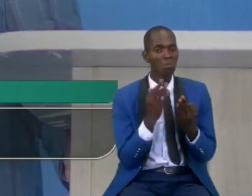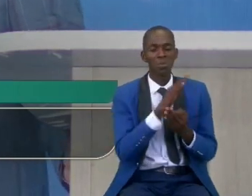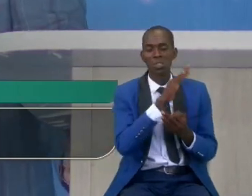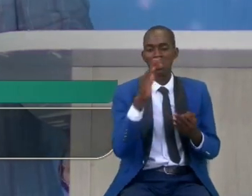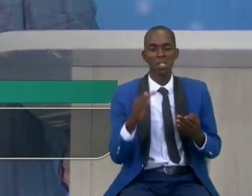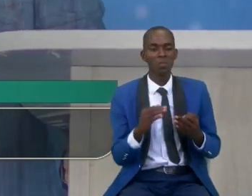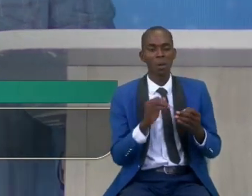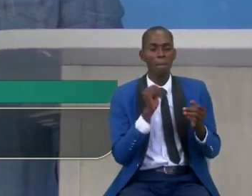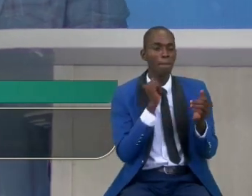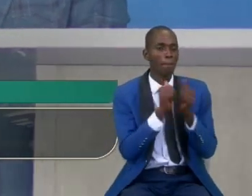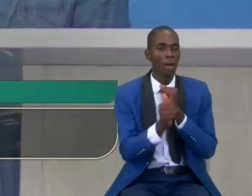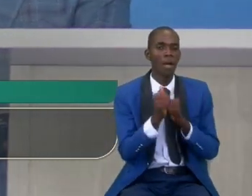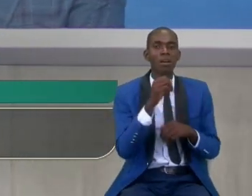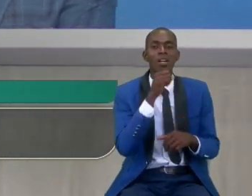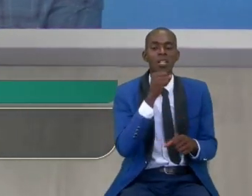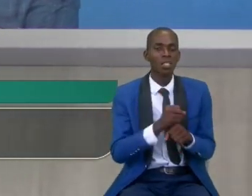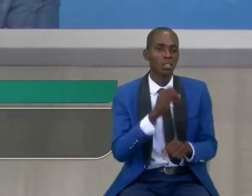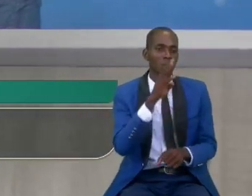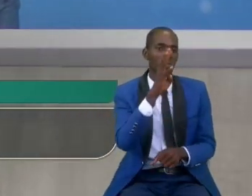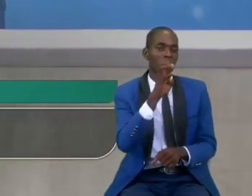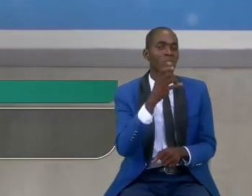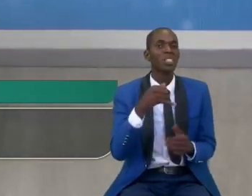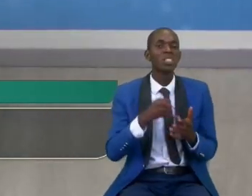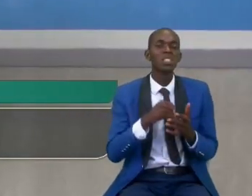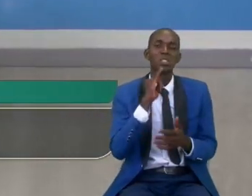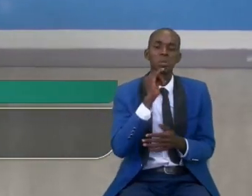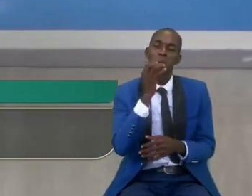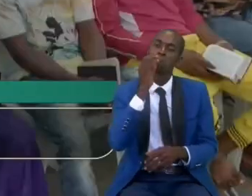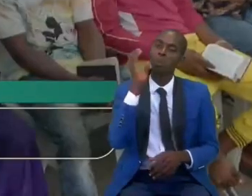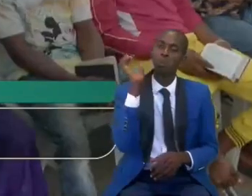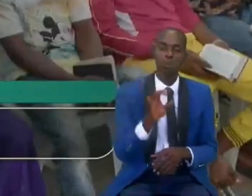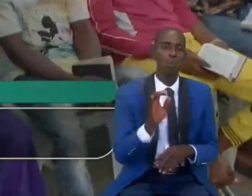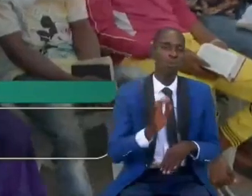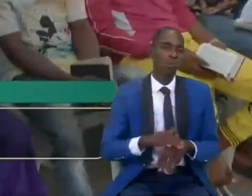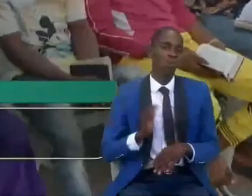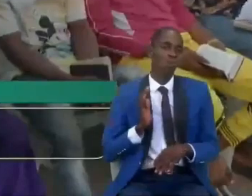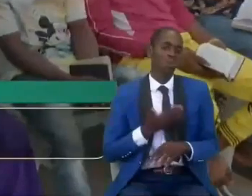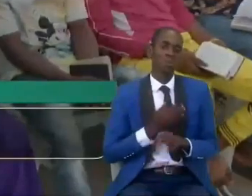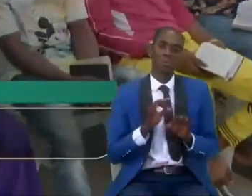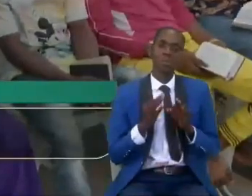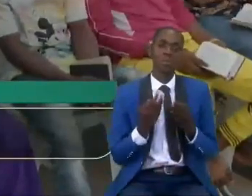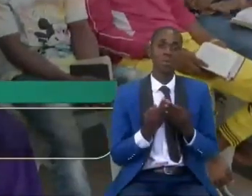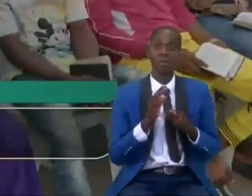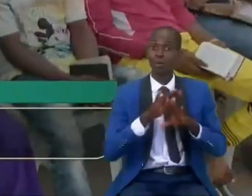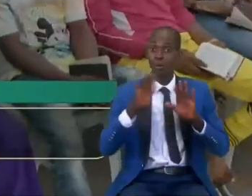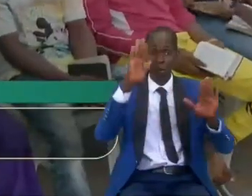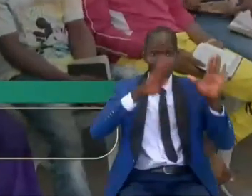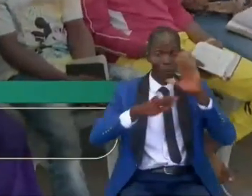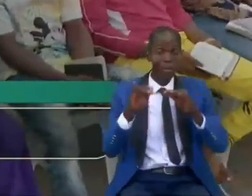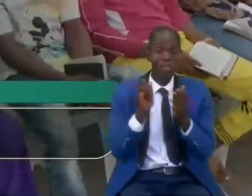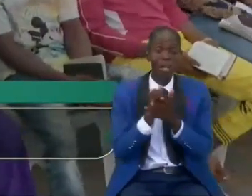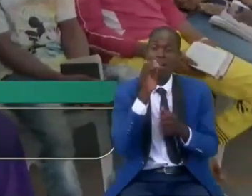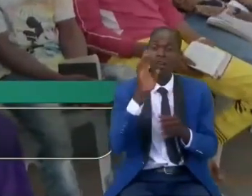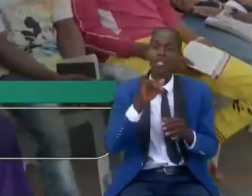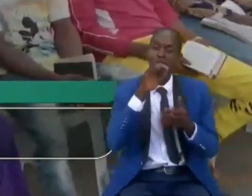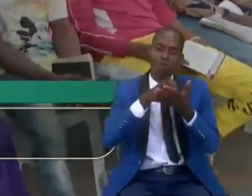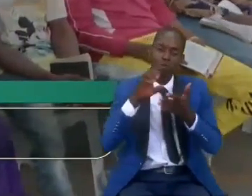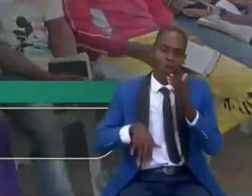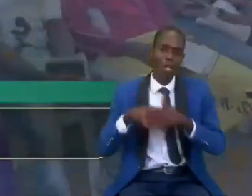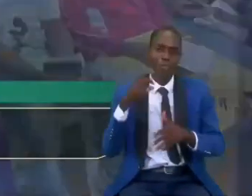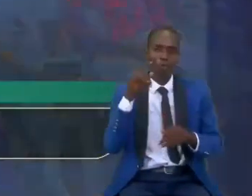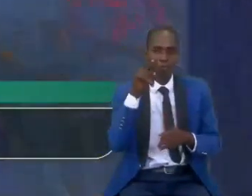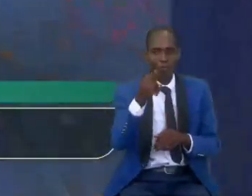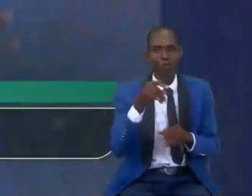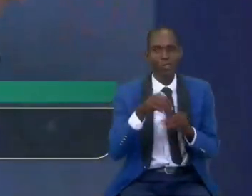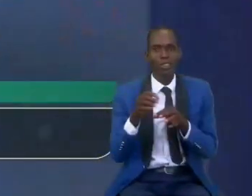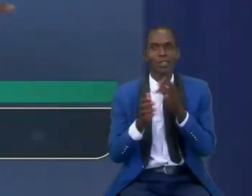our family. That curse is removed out of you. Yeah. And they say that, you know, when you go